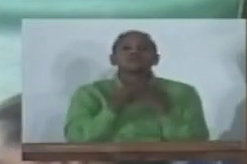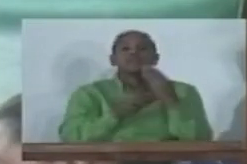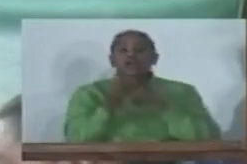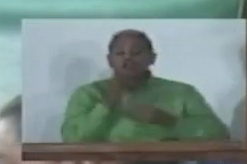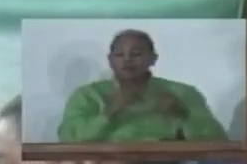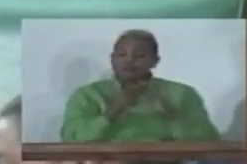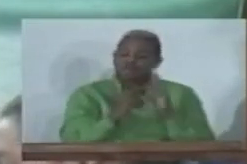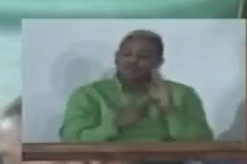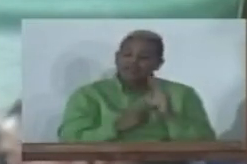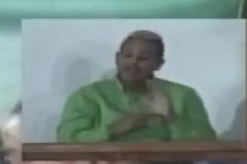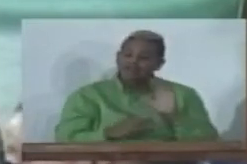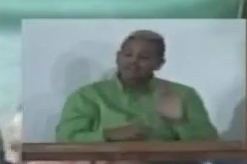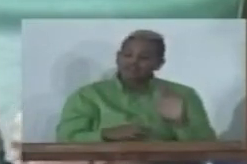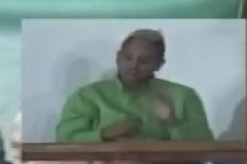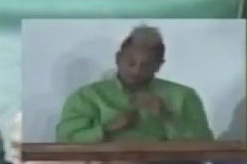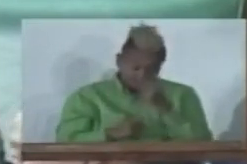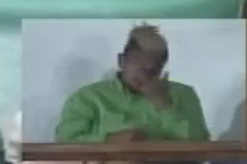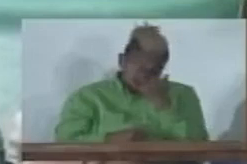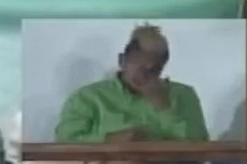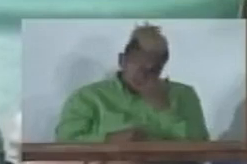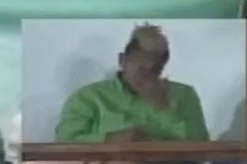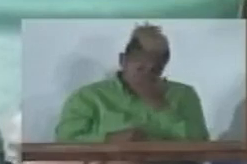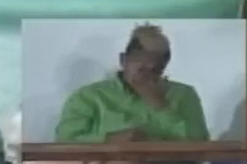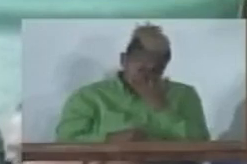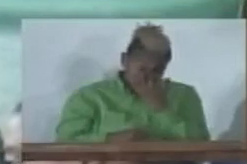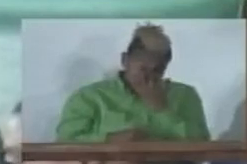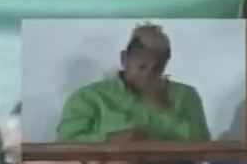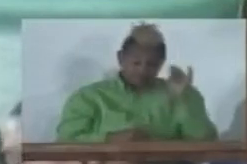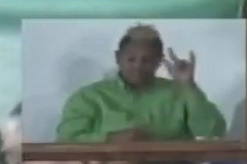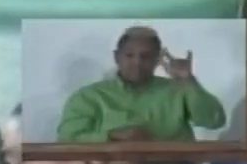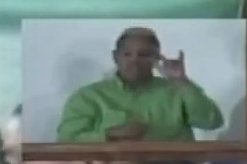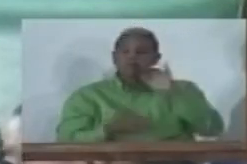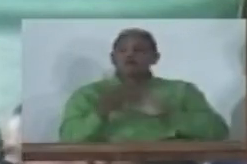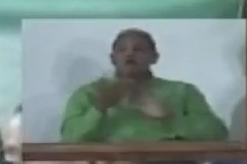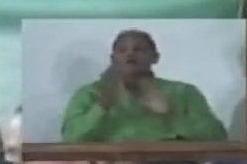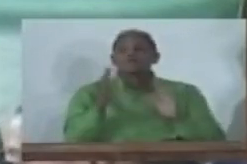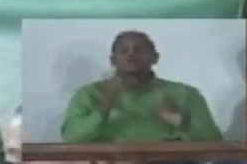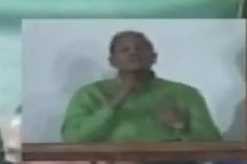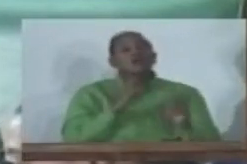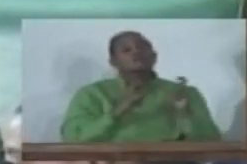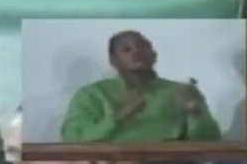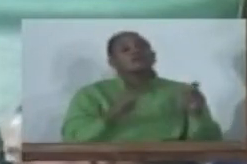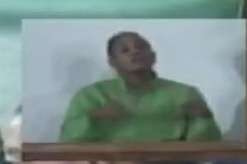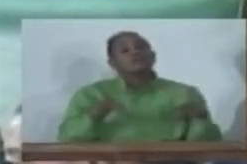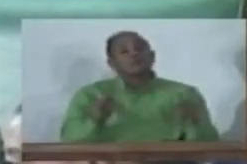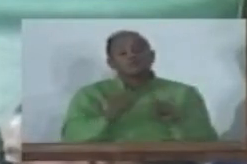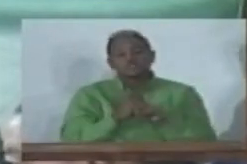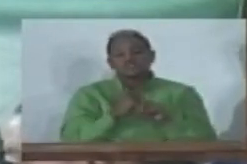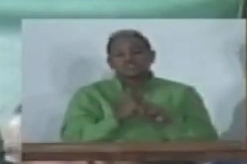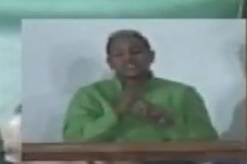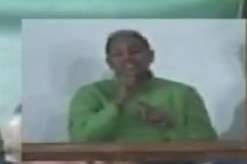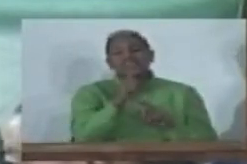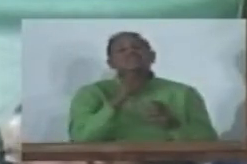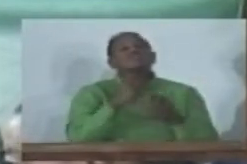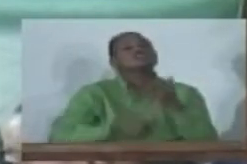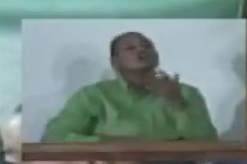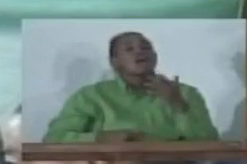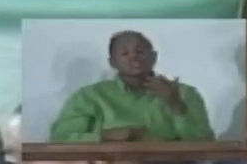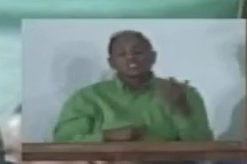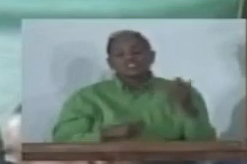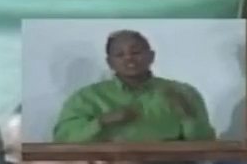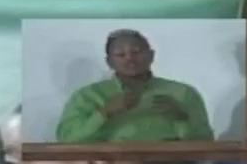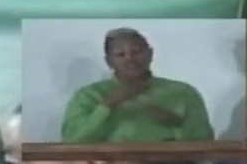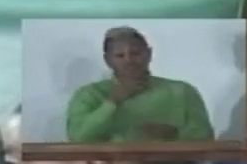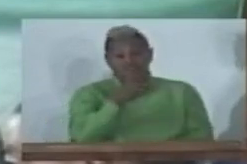regulation, as an airport operator, and granted permission to levy charges at the